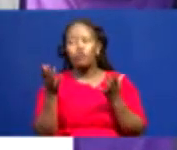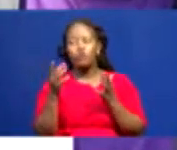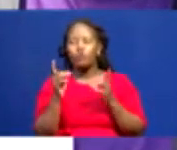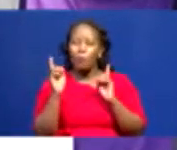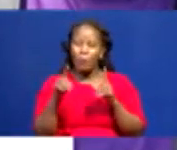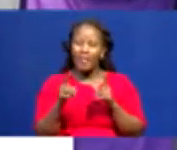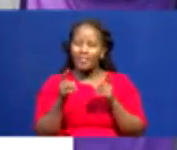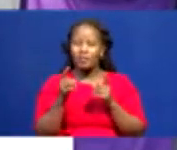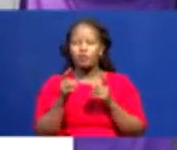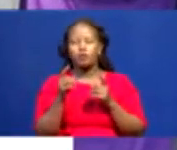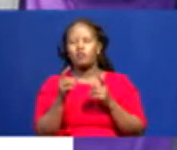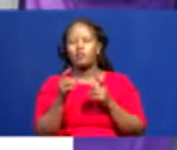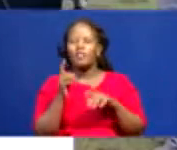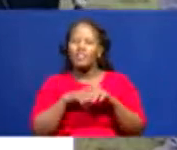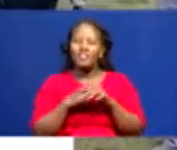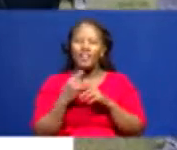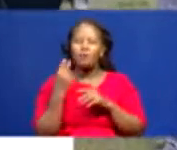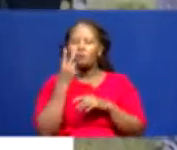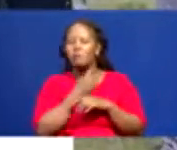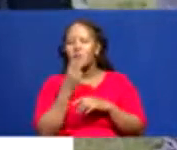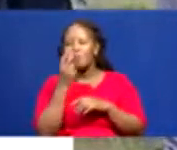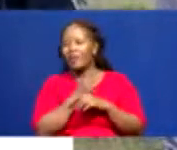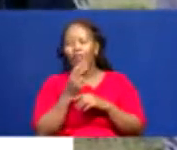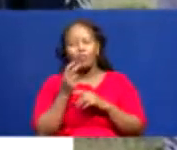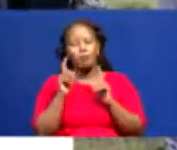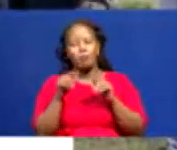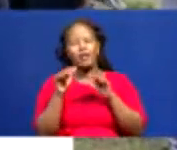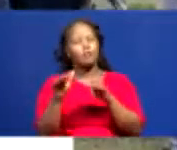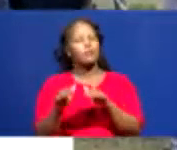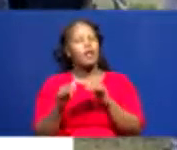tujaribu kuangalia matamshi ambayo kwamba tunazungumza.